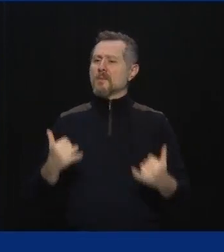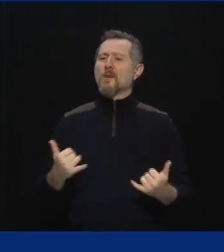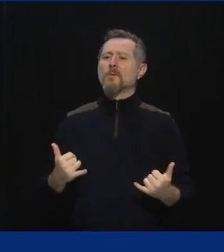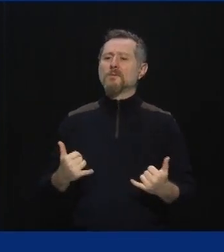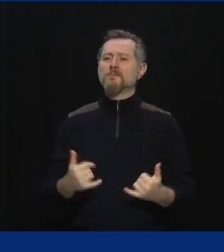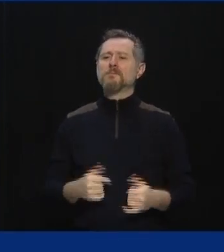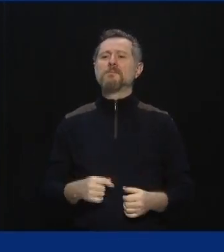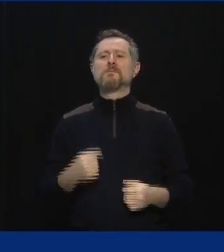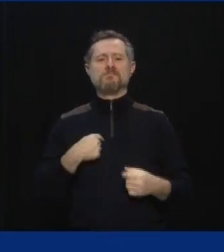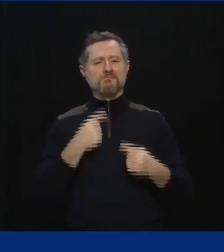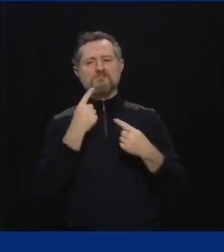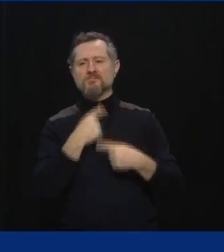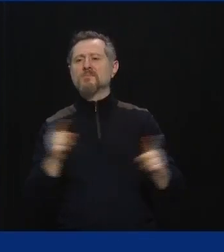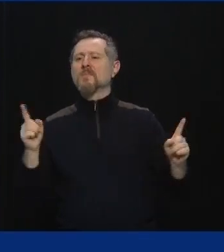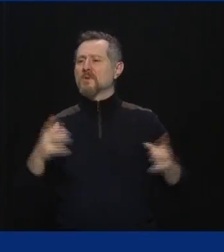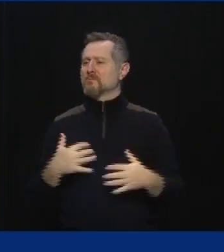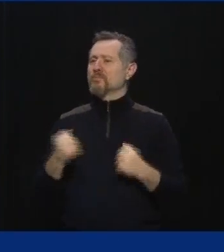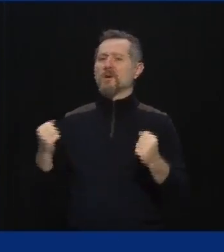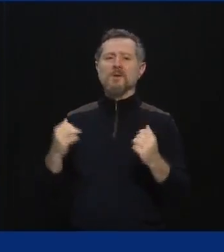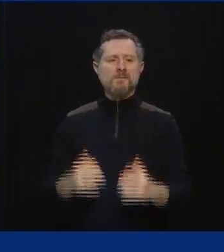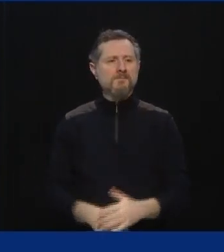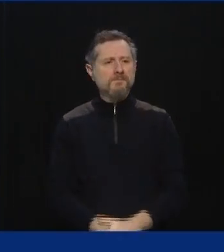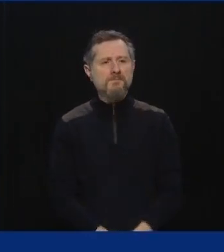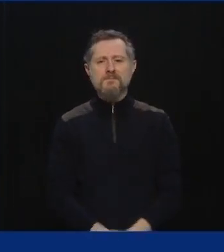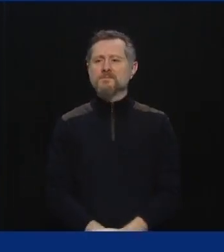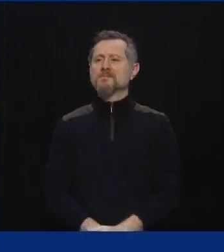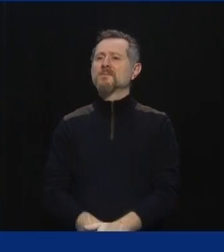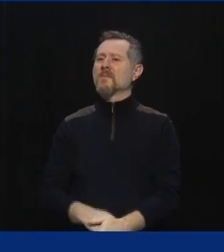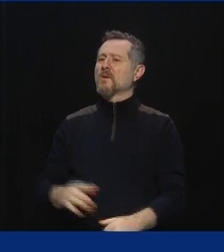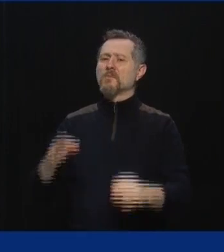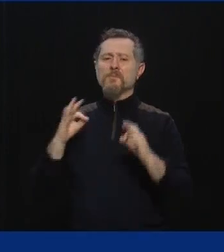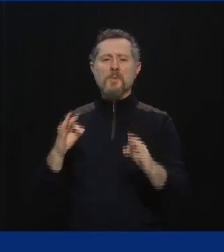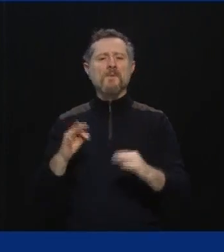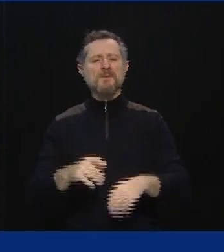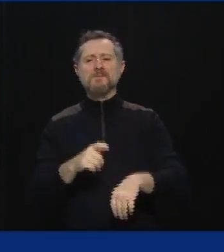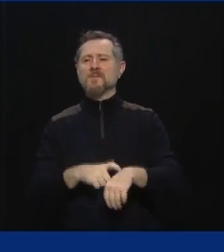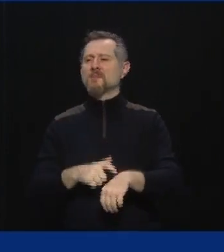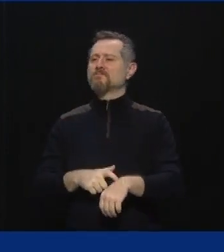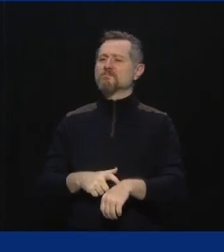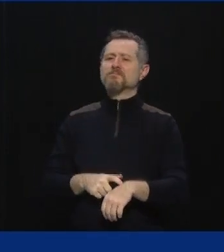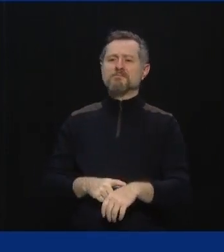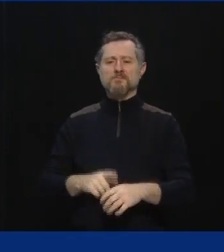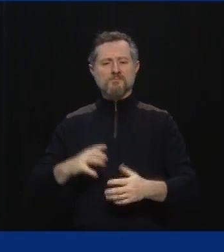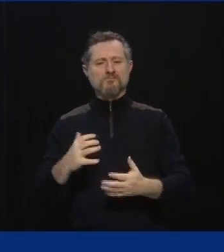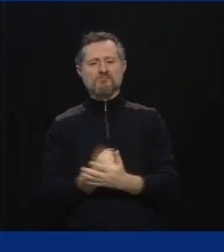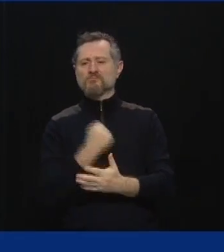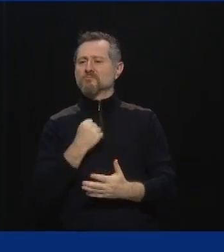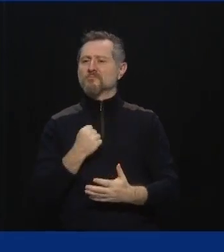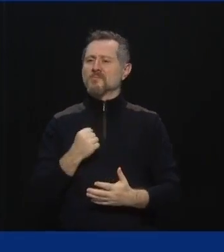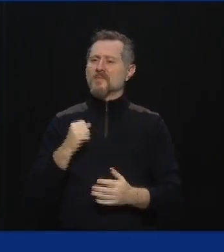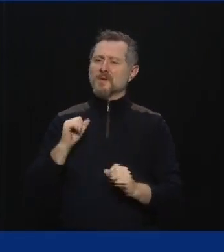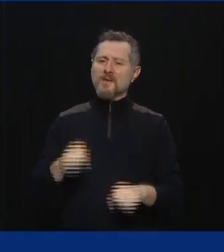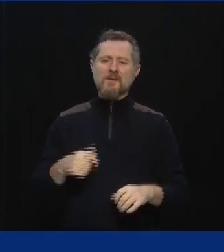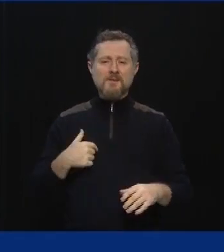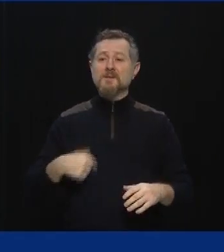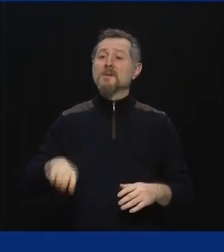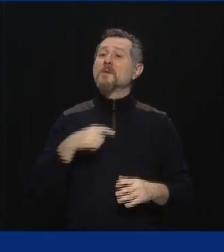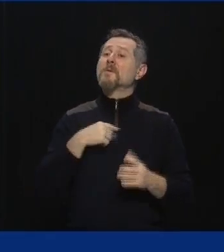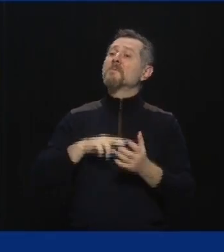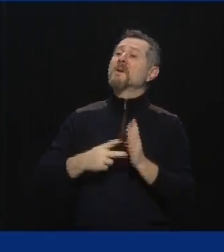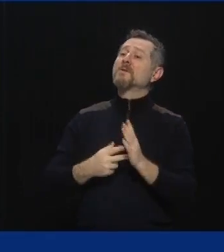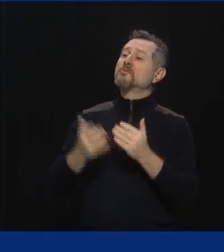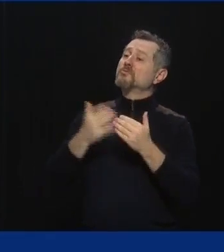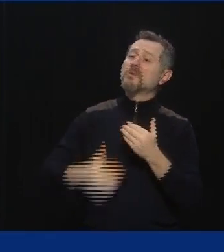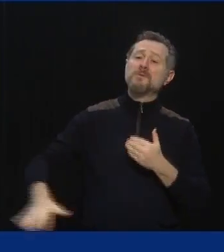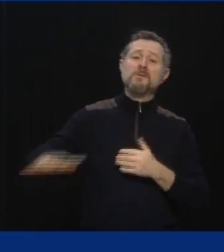shine. And this is, as I said, the stars have aligned for us to conduct ourselves in a way that the rest of the world will say, how do